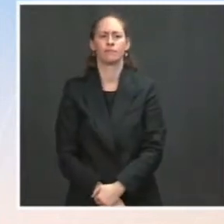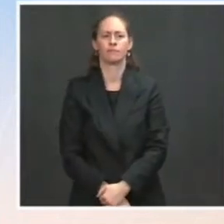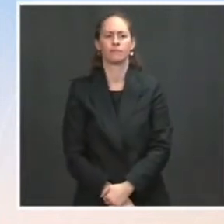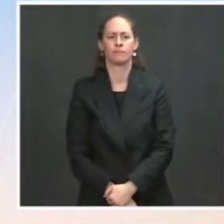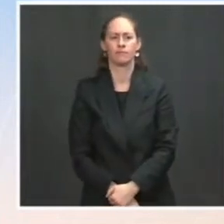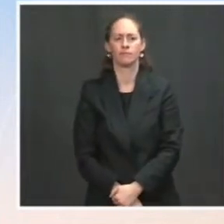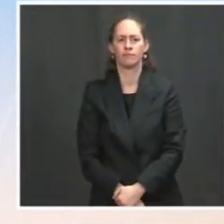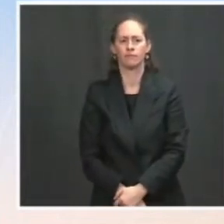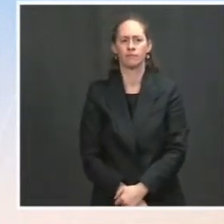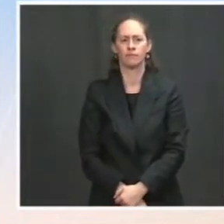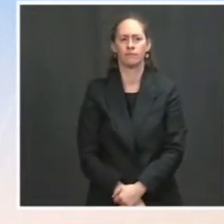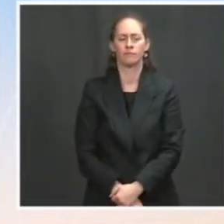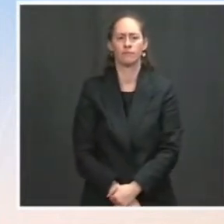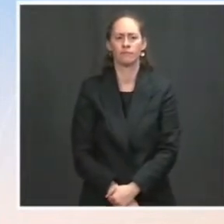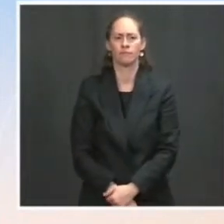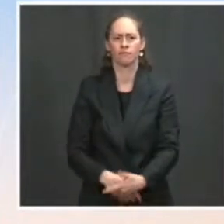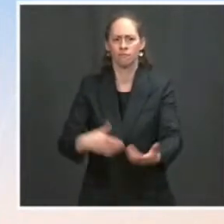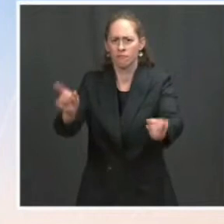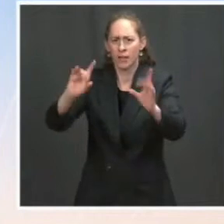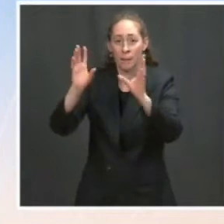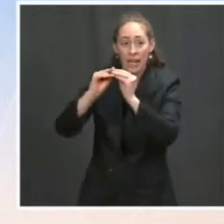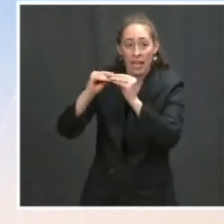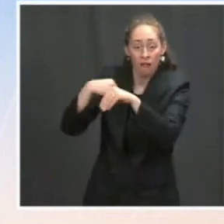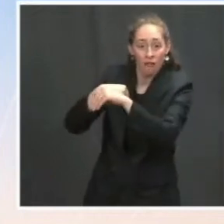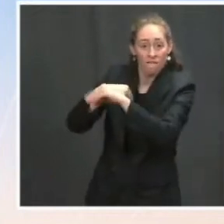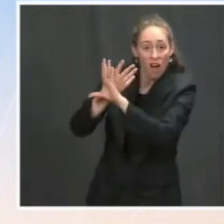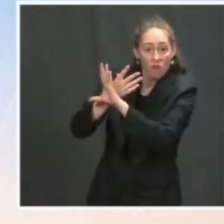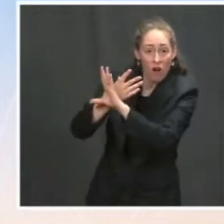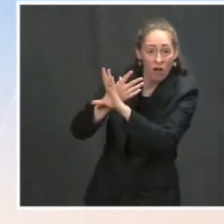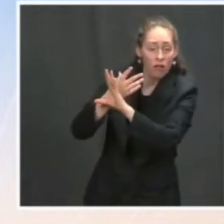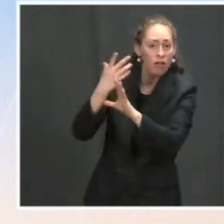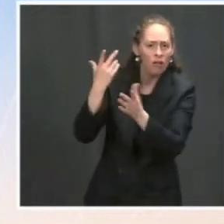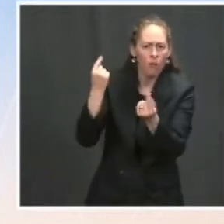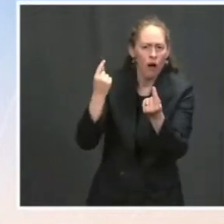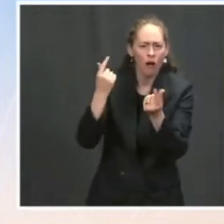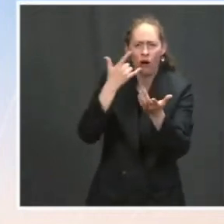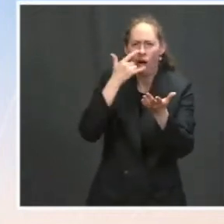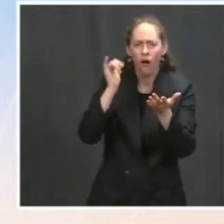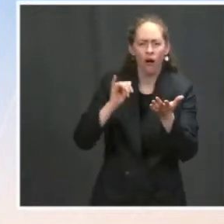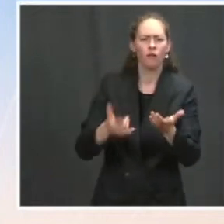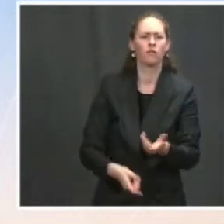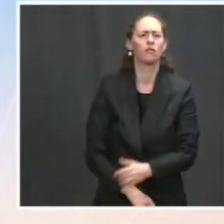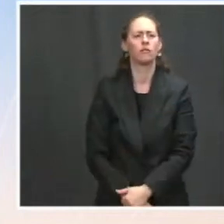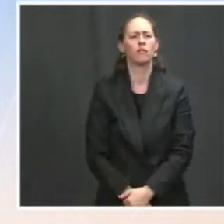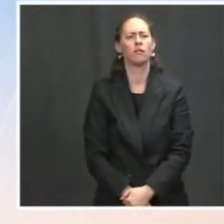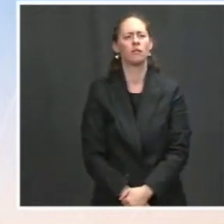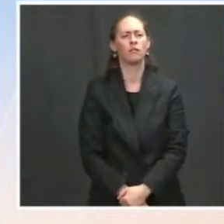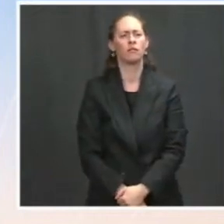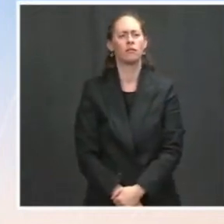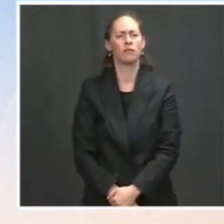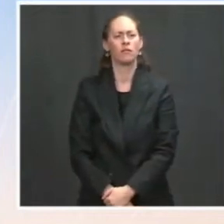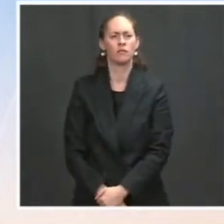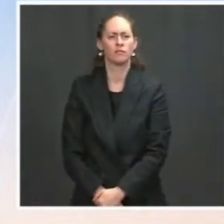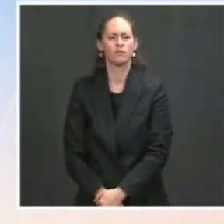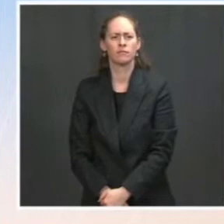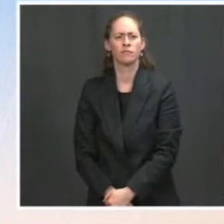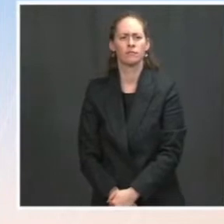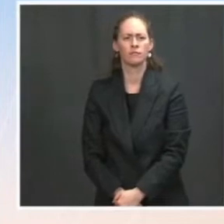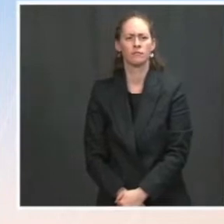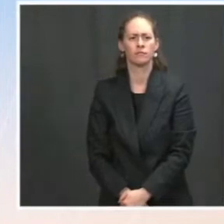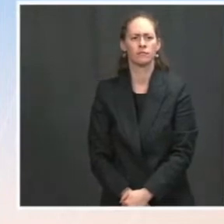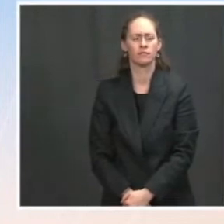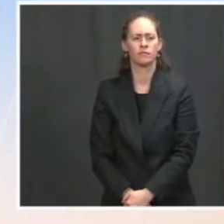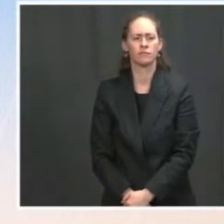meeting. Yeah. Can you give us finally a sense of whether you're considering easing travel restrictions, particularly to Europe or whatever,